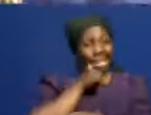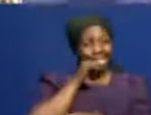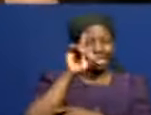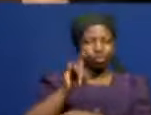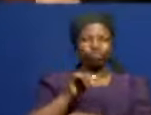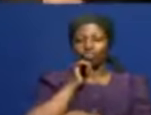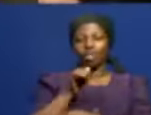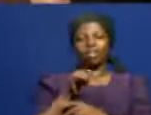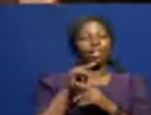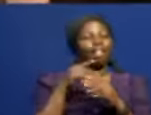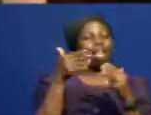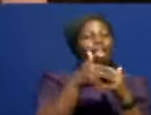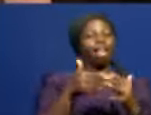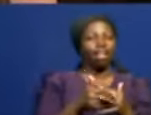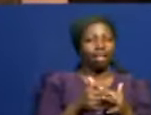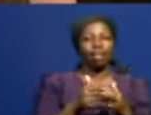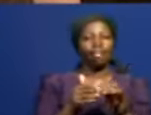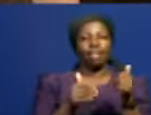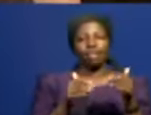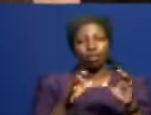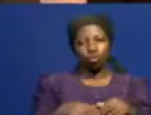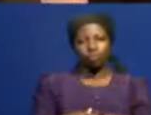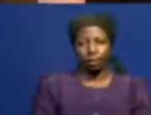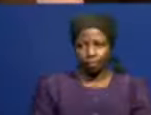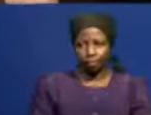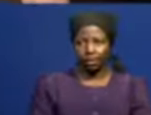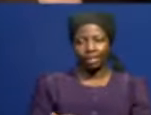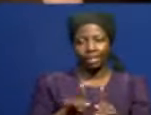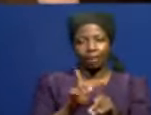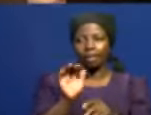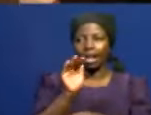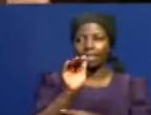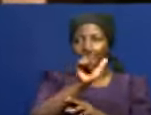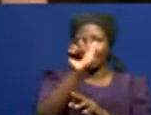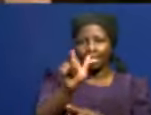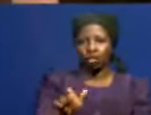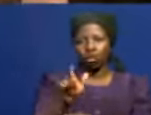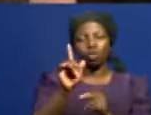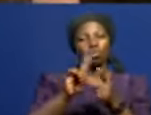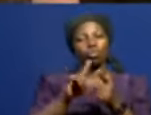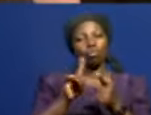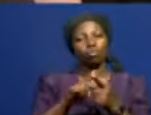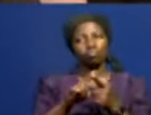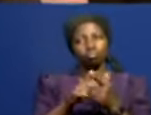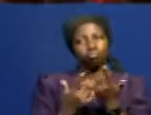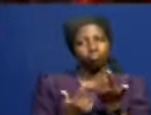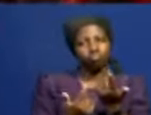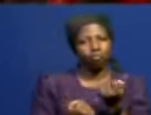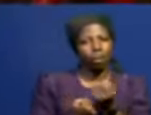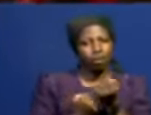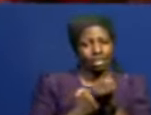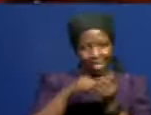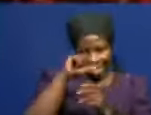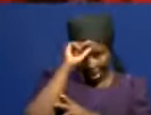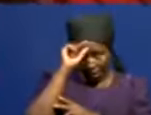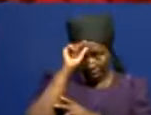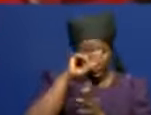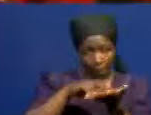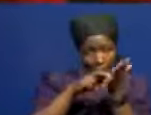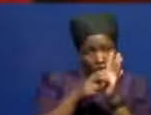kuchokosa wengine. Walo emphasized the need for the region to embrace government projects and activities to help forge a lasting relationship